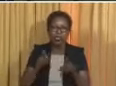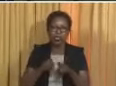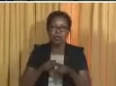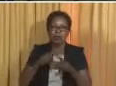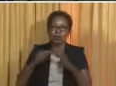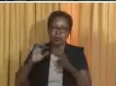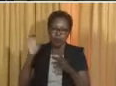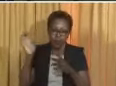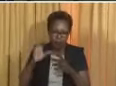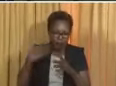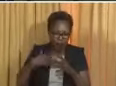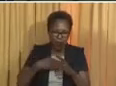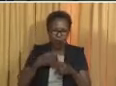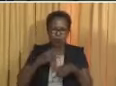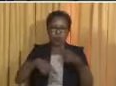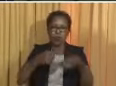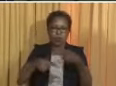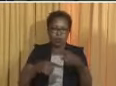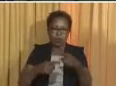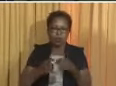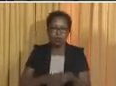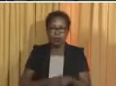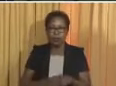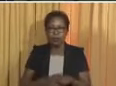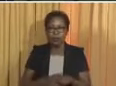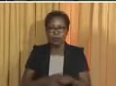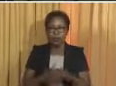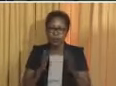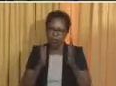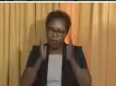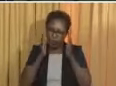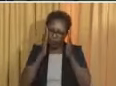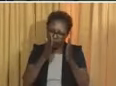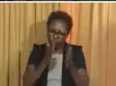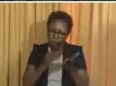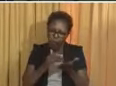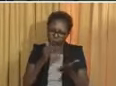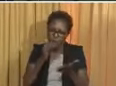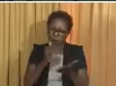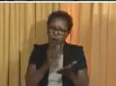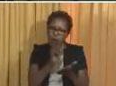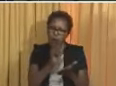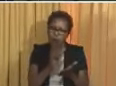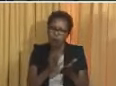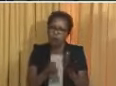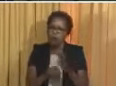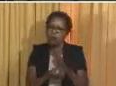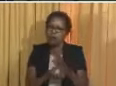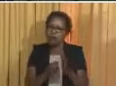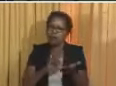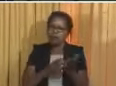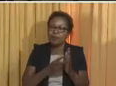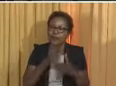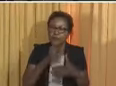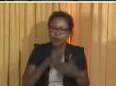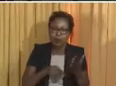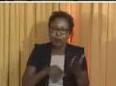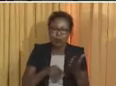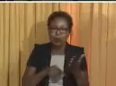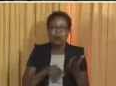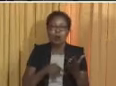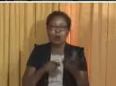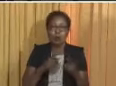process. A lot of time and attention was dedicated to the meaning of certain words. This would not be problematic if these words were found within